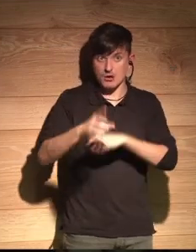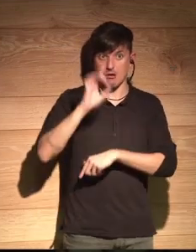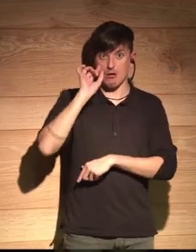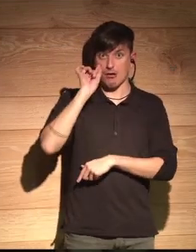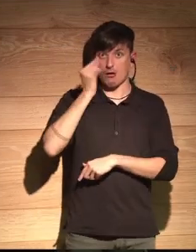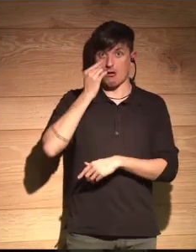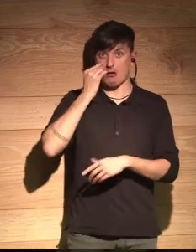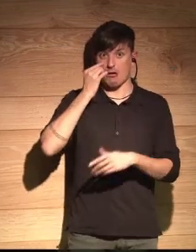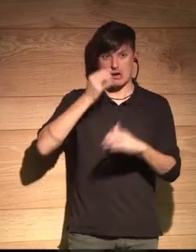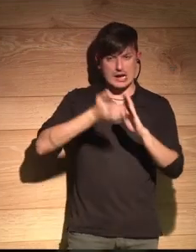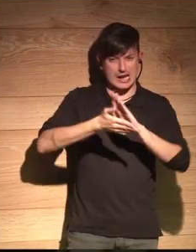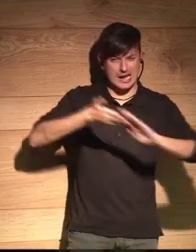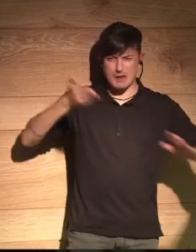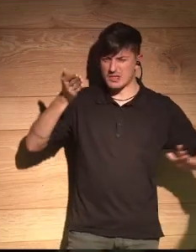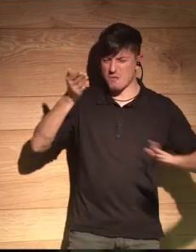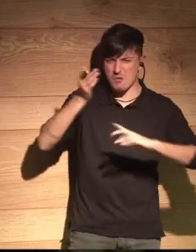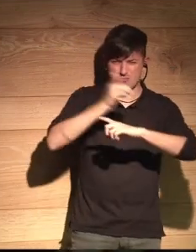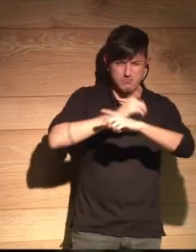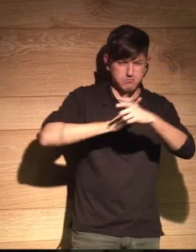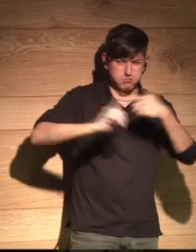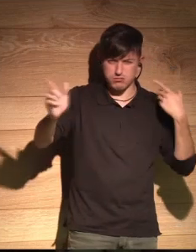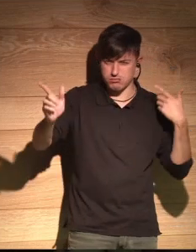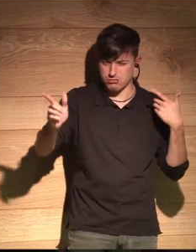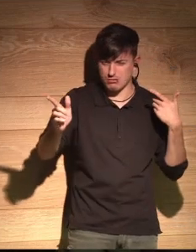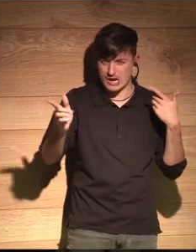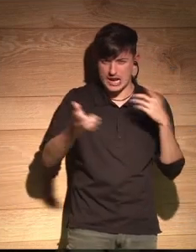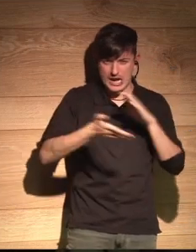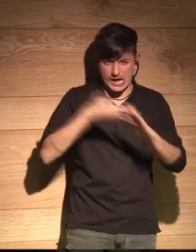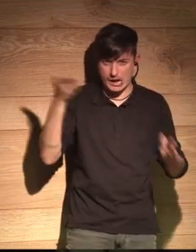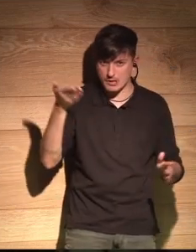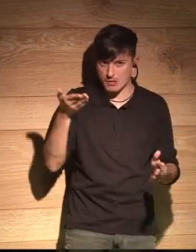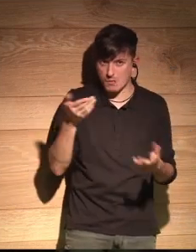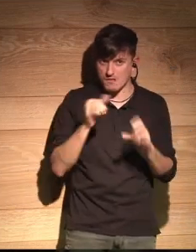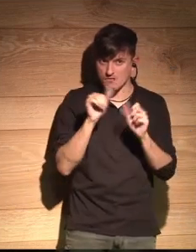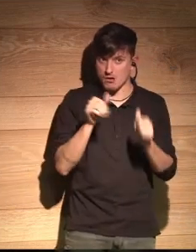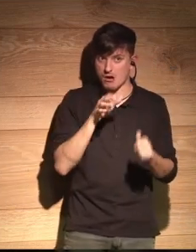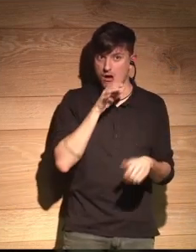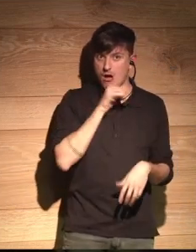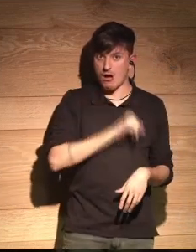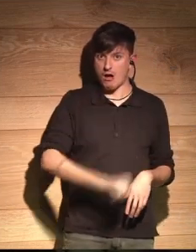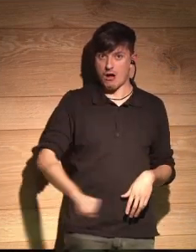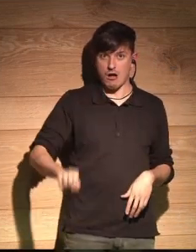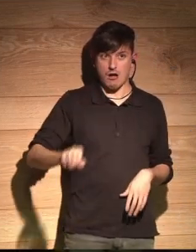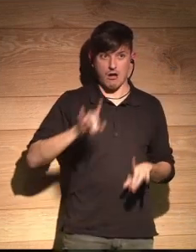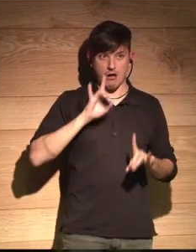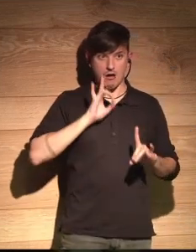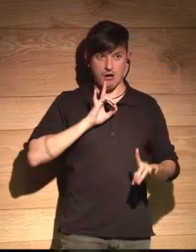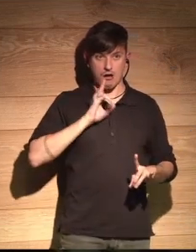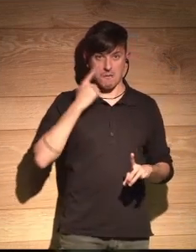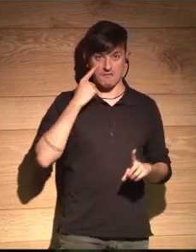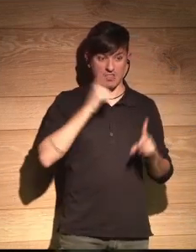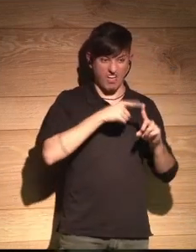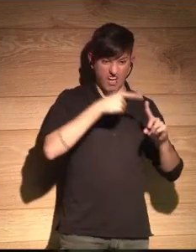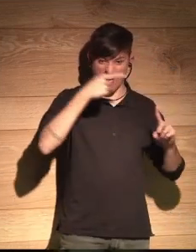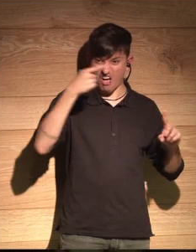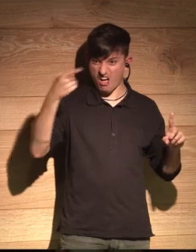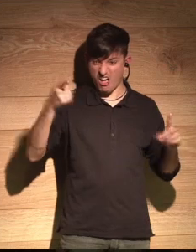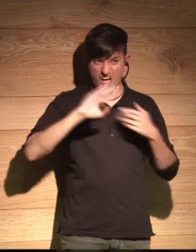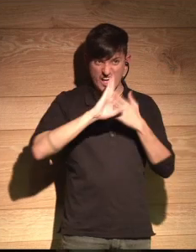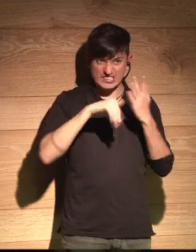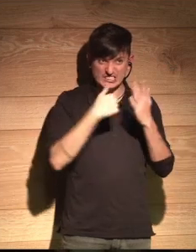travel. Sometimes in crazy, unexpected way. Look at the trace that went all the way to Chicago, changed its mind, and went back to